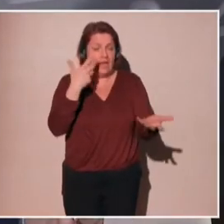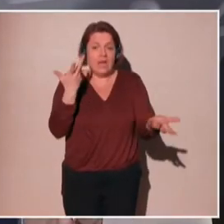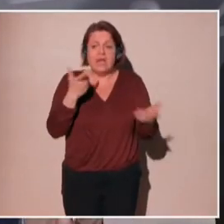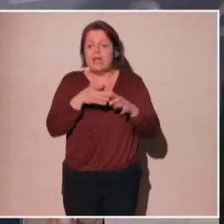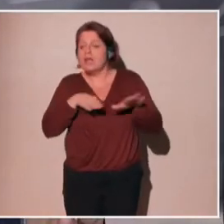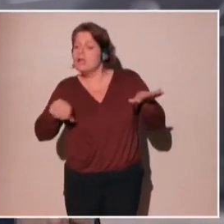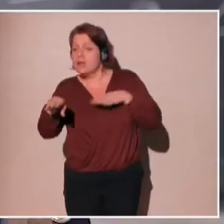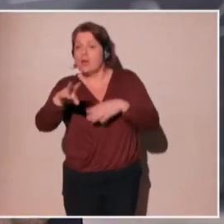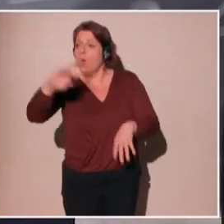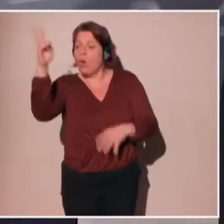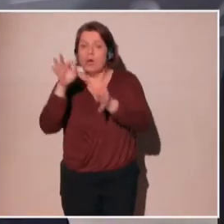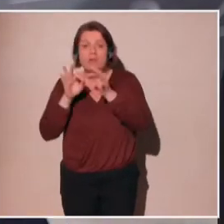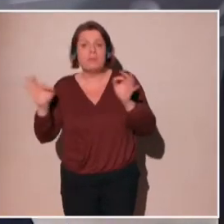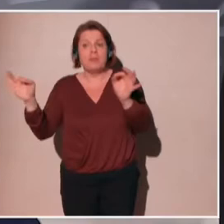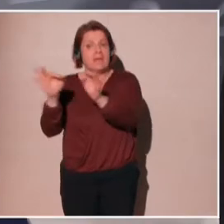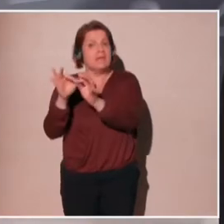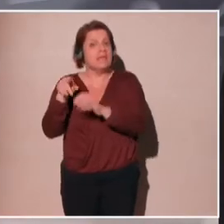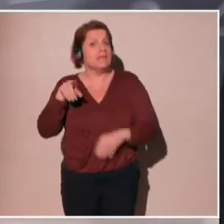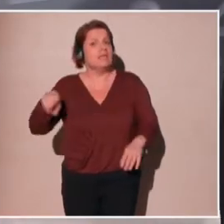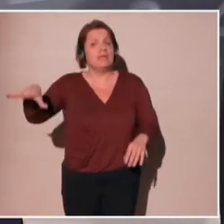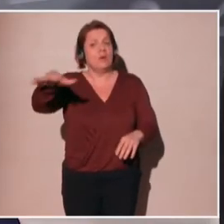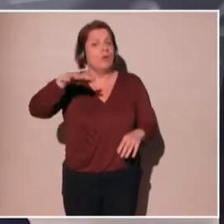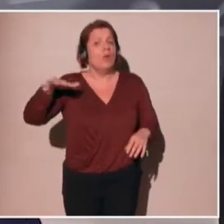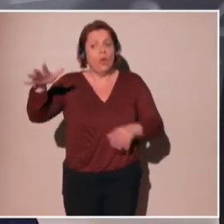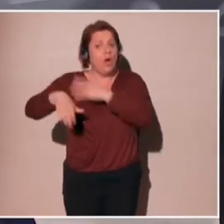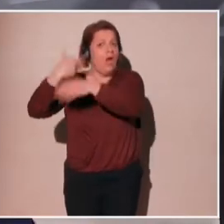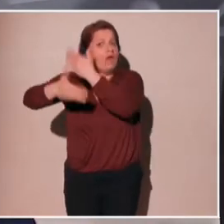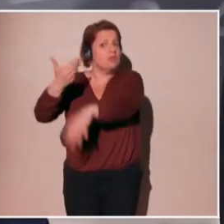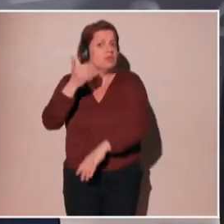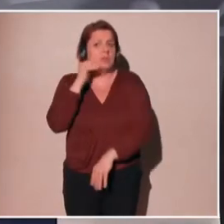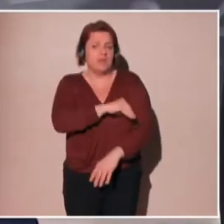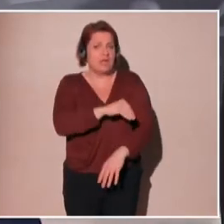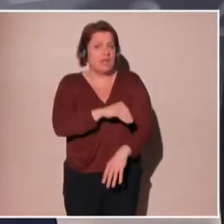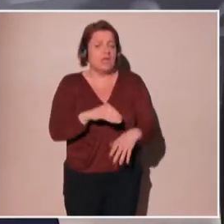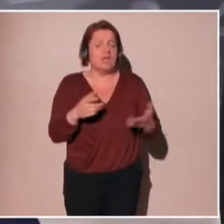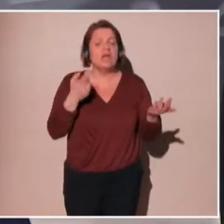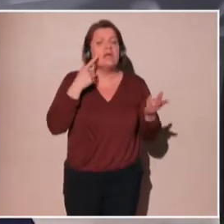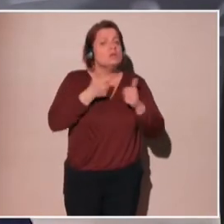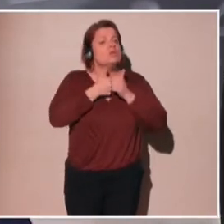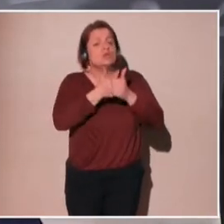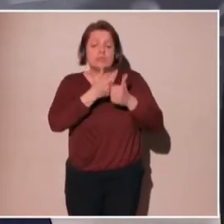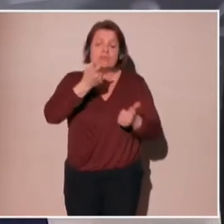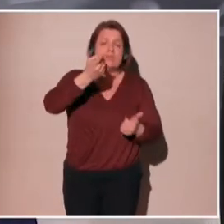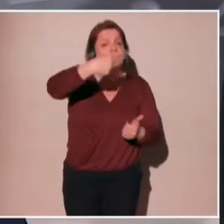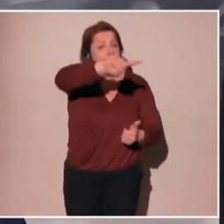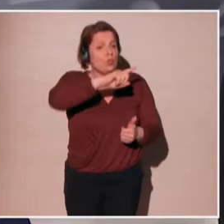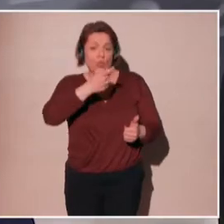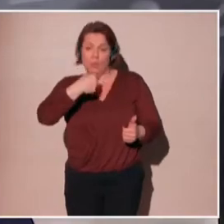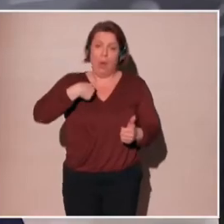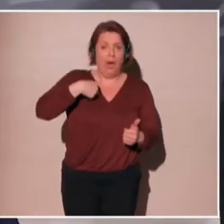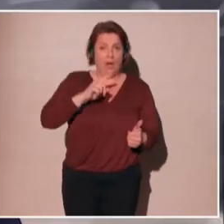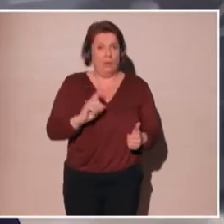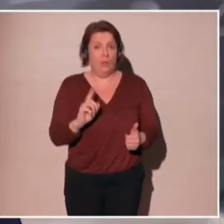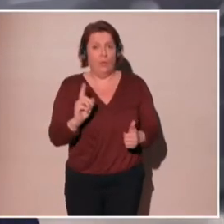quickly. And it's not a matter of you or me. It's more a matter of our kids and the future of